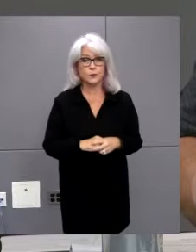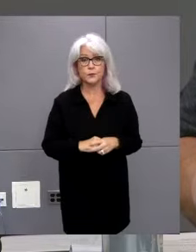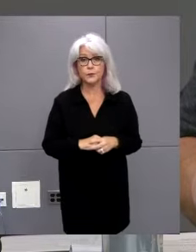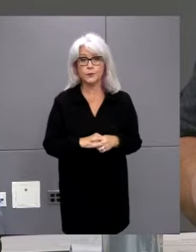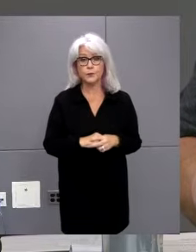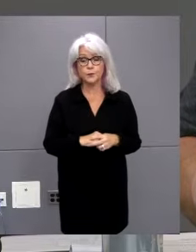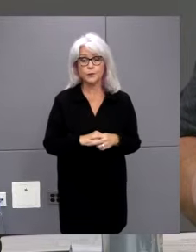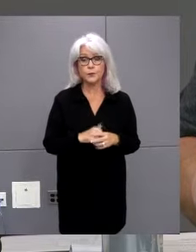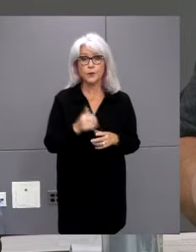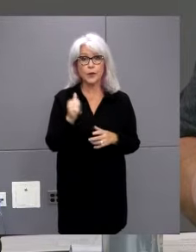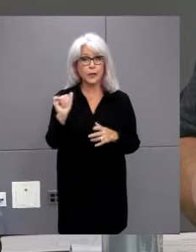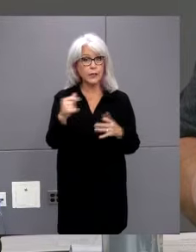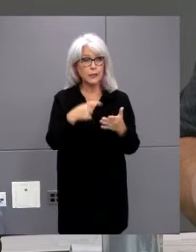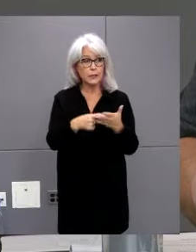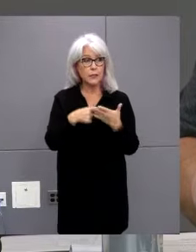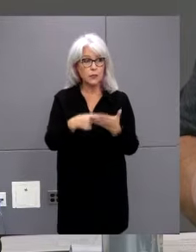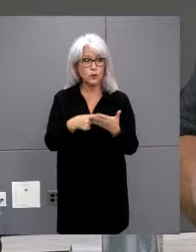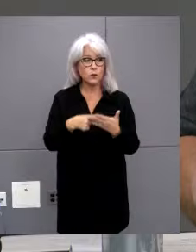Any discussion?